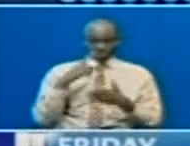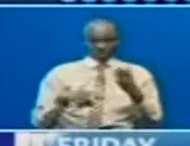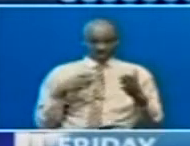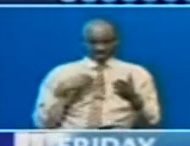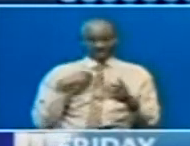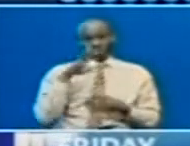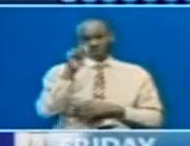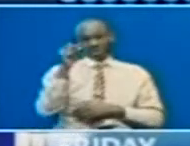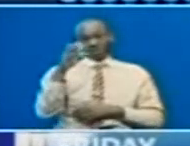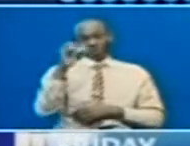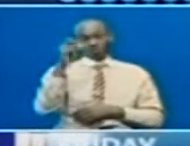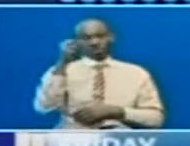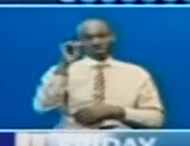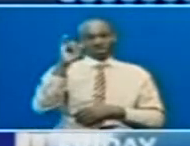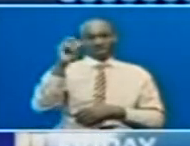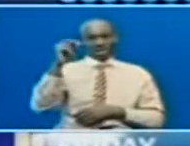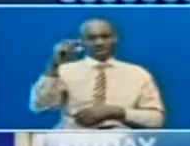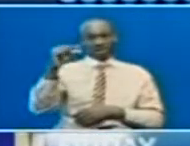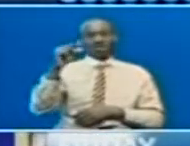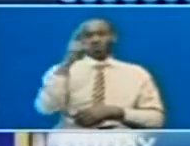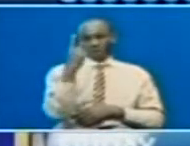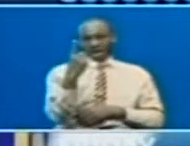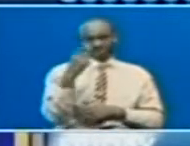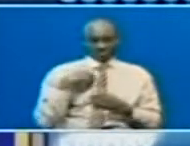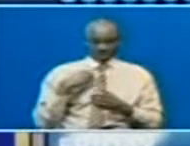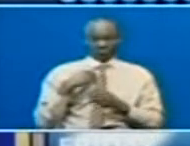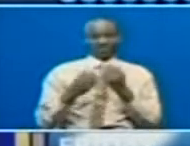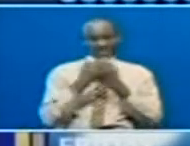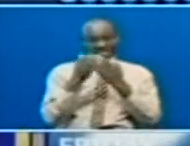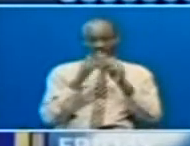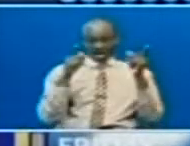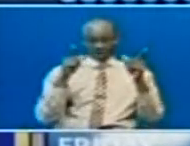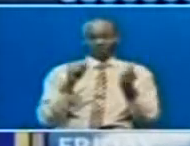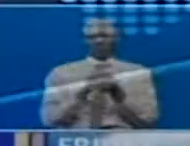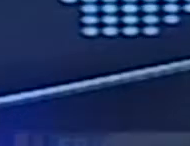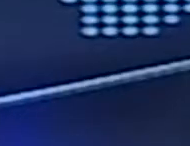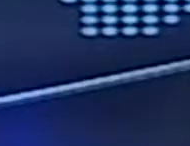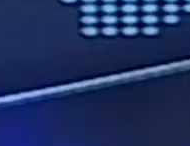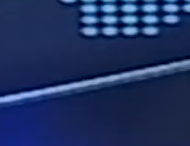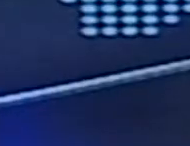@WillisOchieng1. This has been Mind Your Language right here on Friday Briefing.